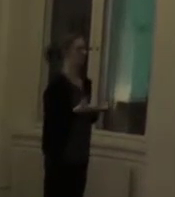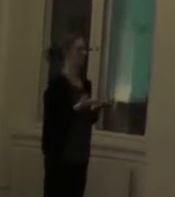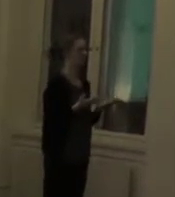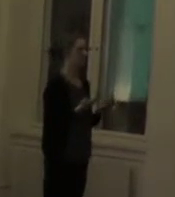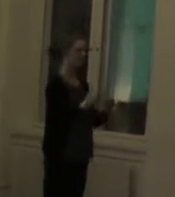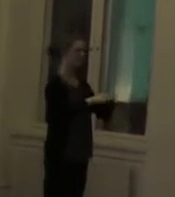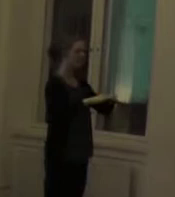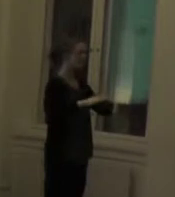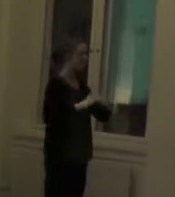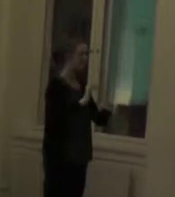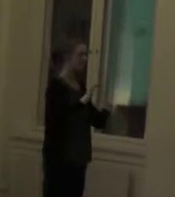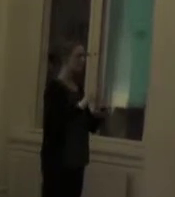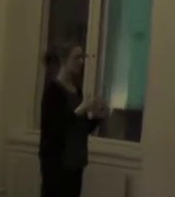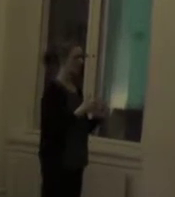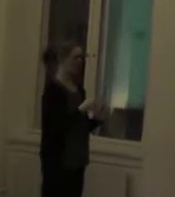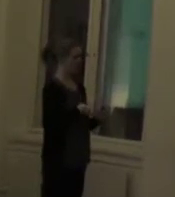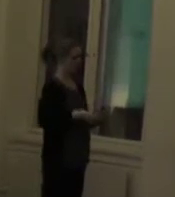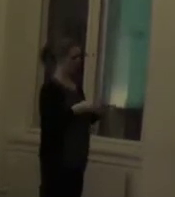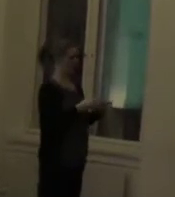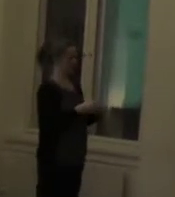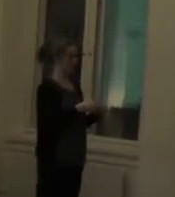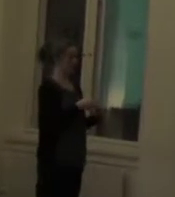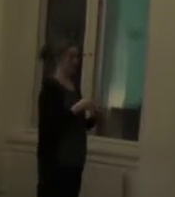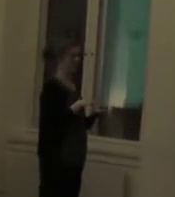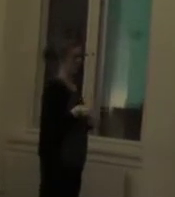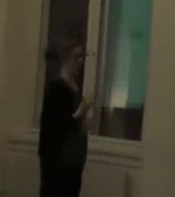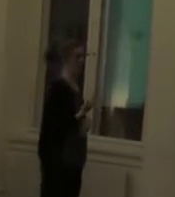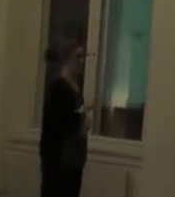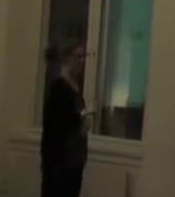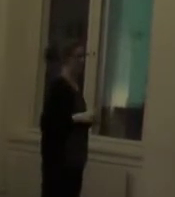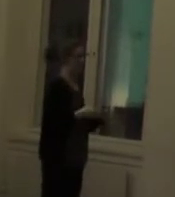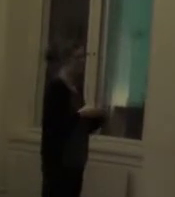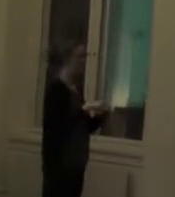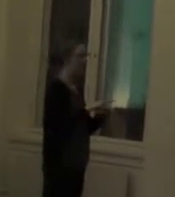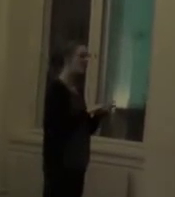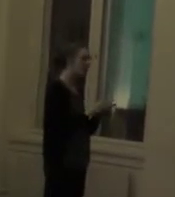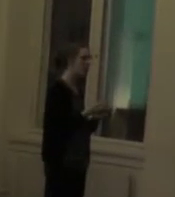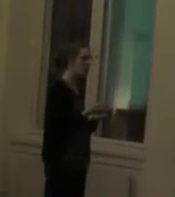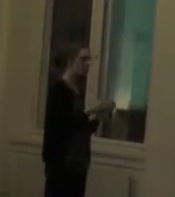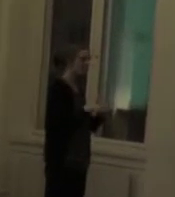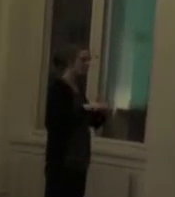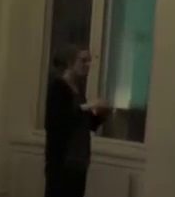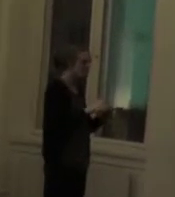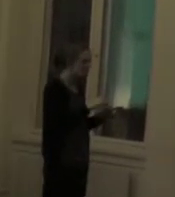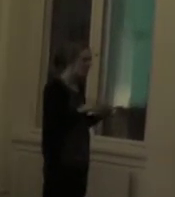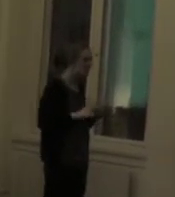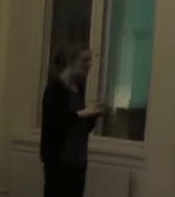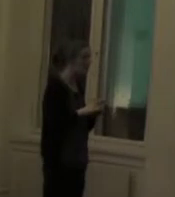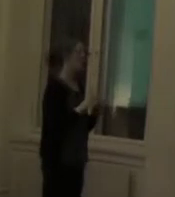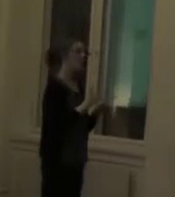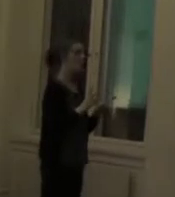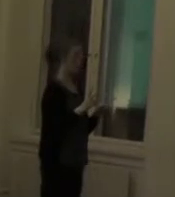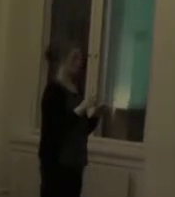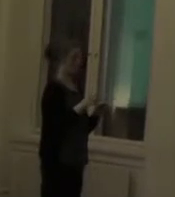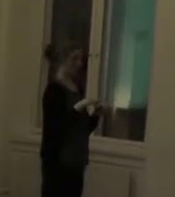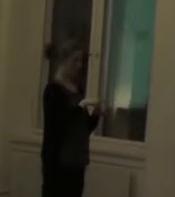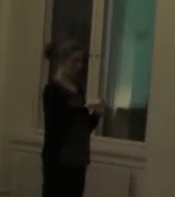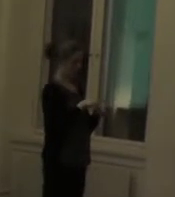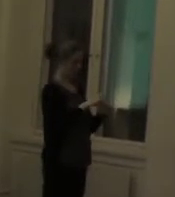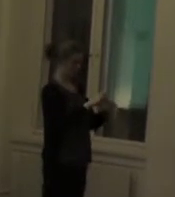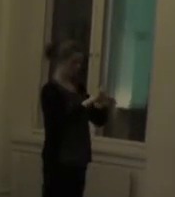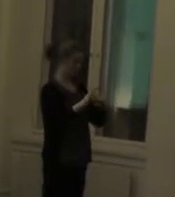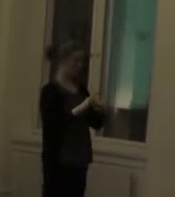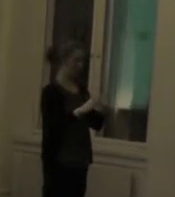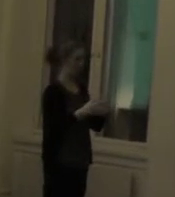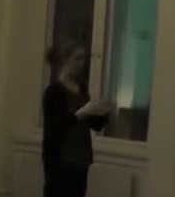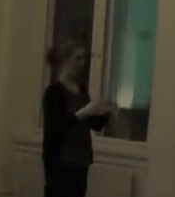sense of a community, even if it's like 5 people. And we're hoping that these circles will overlap at some